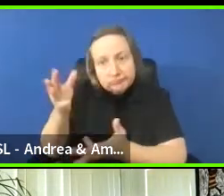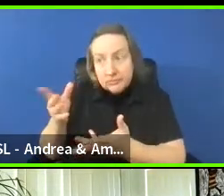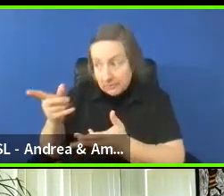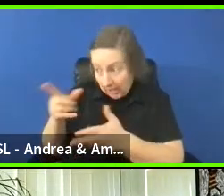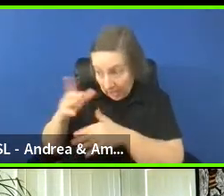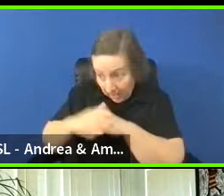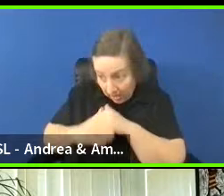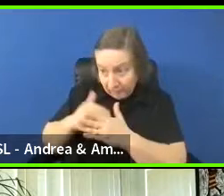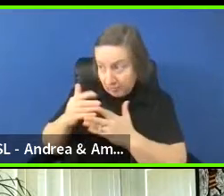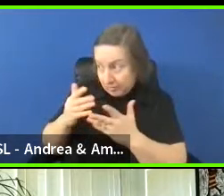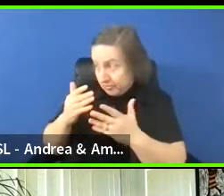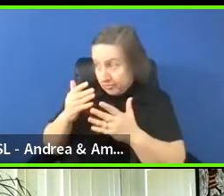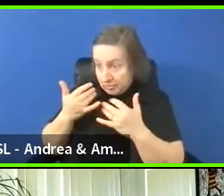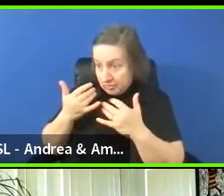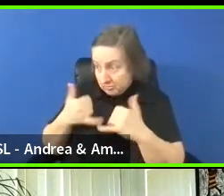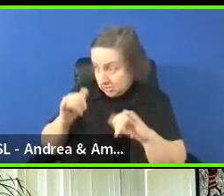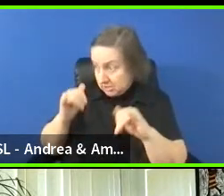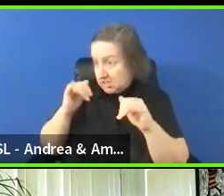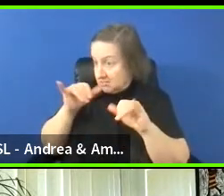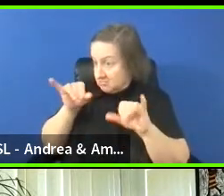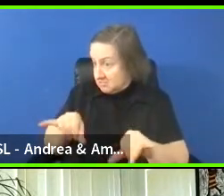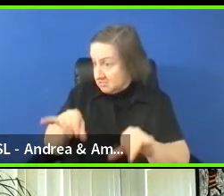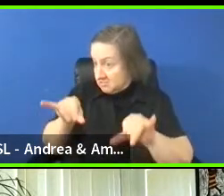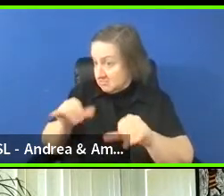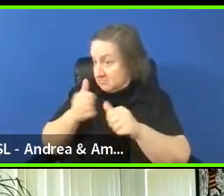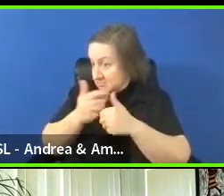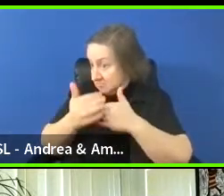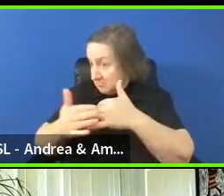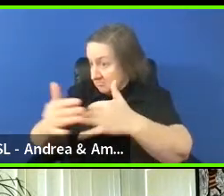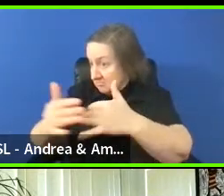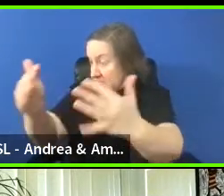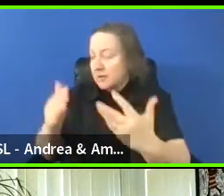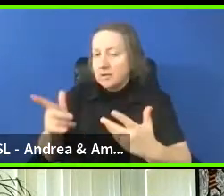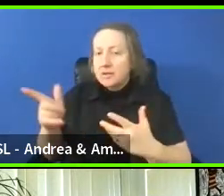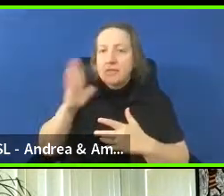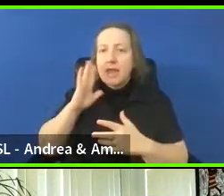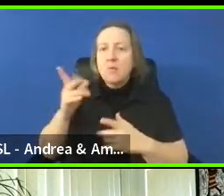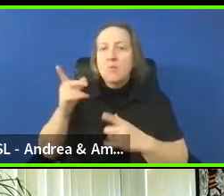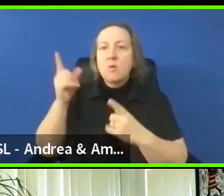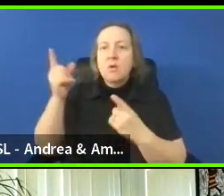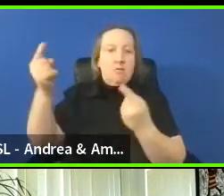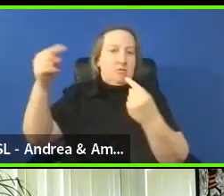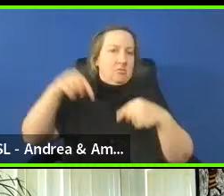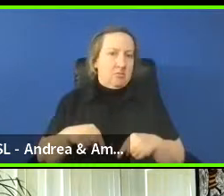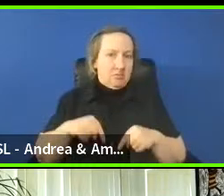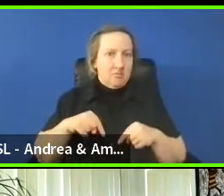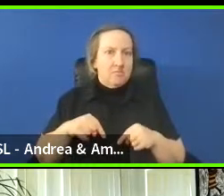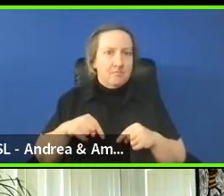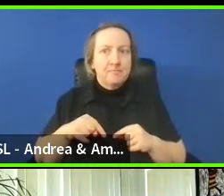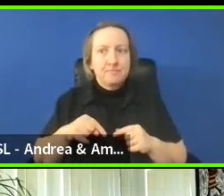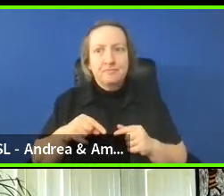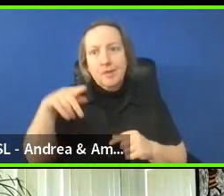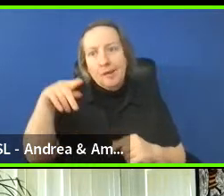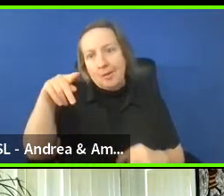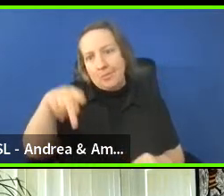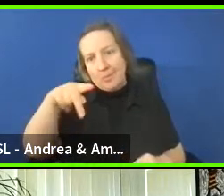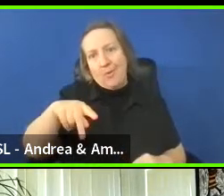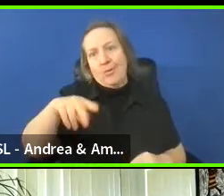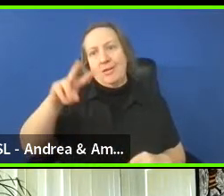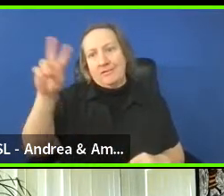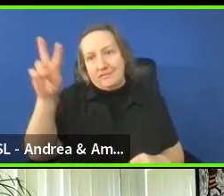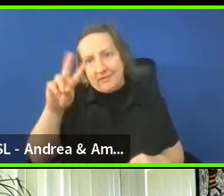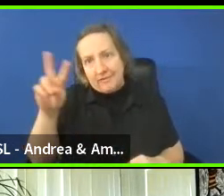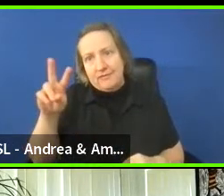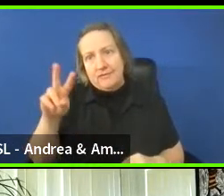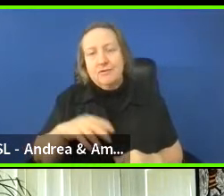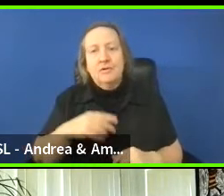with the direction that everything is going in. So they will be coming down to the Portland, Vancouver area. We